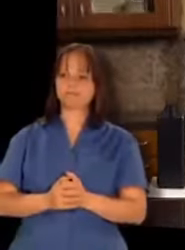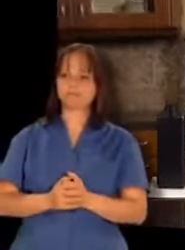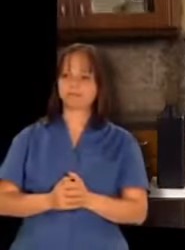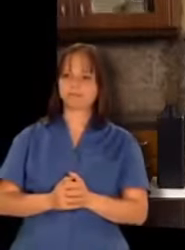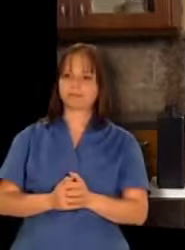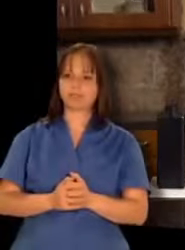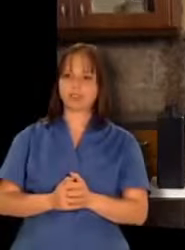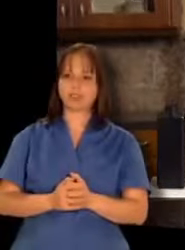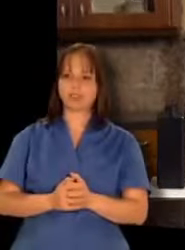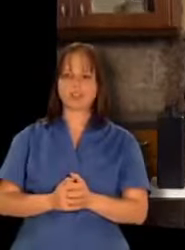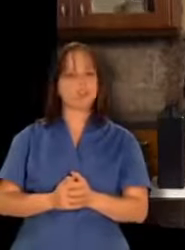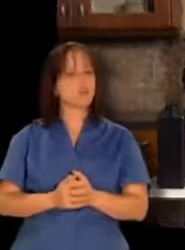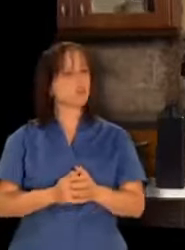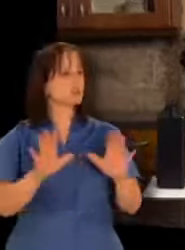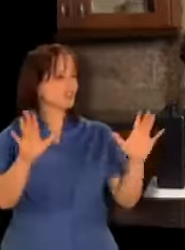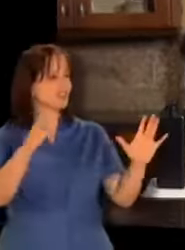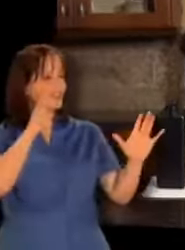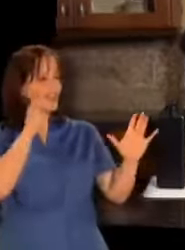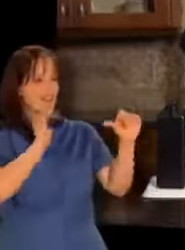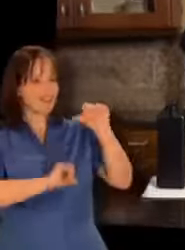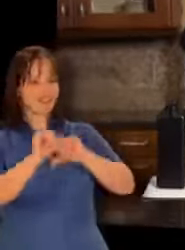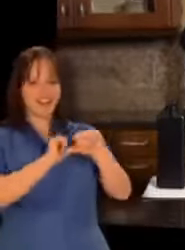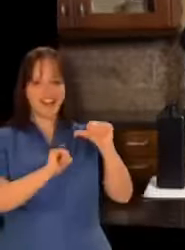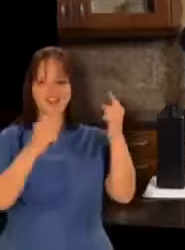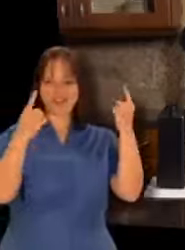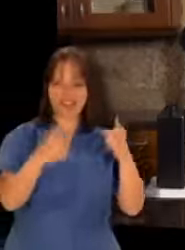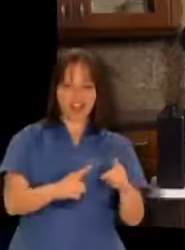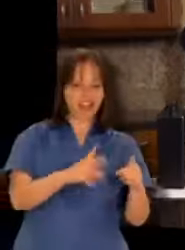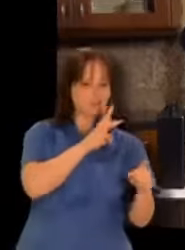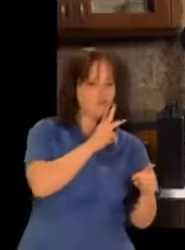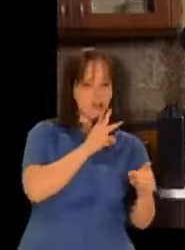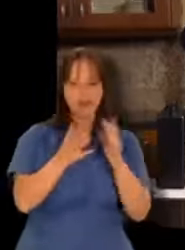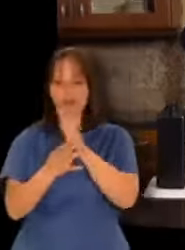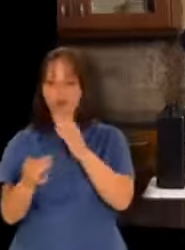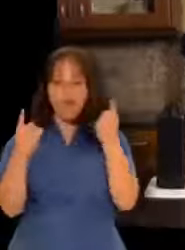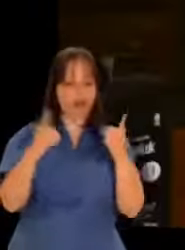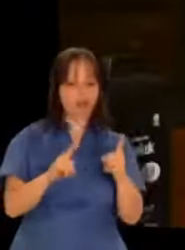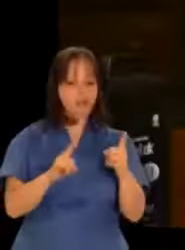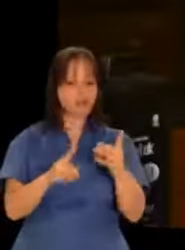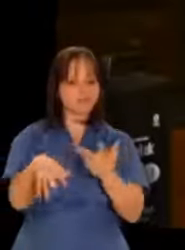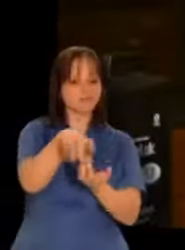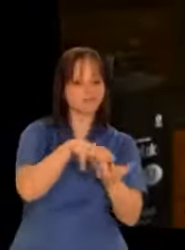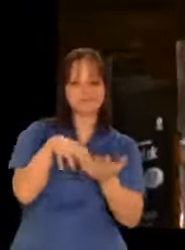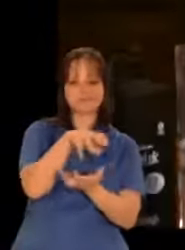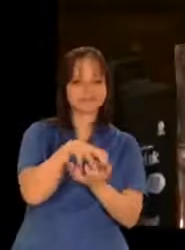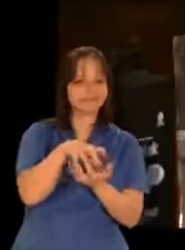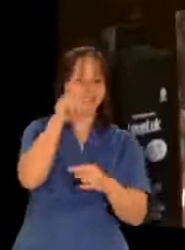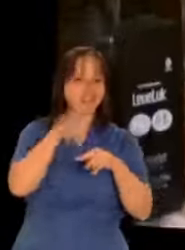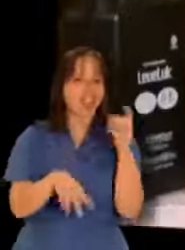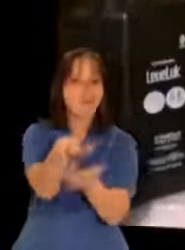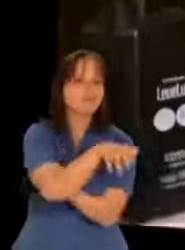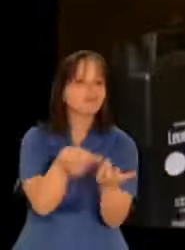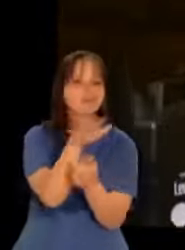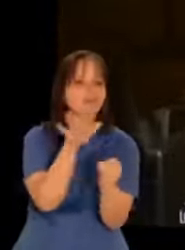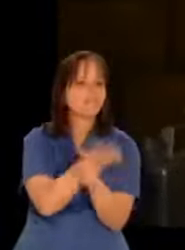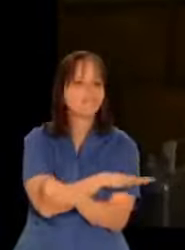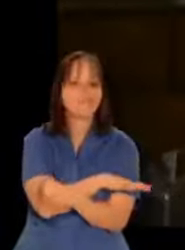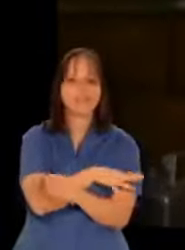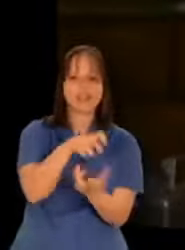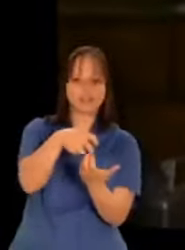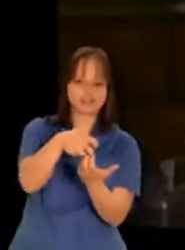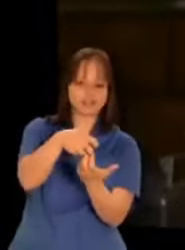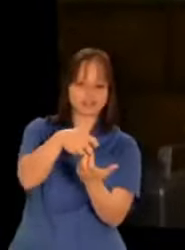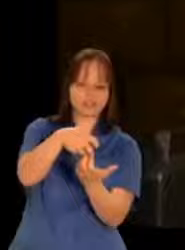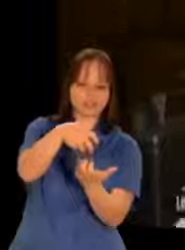Now what happens, basic science, what happens when you mix water and oil? They don't mix, they separate. It doesn't mix, right? So notice how